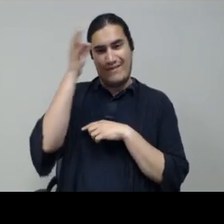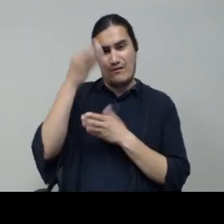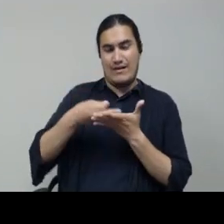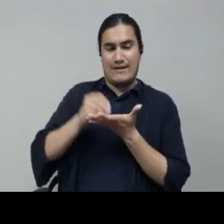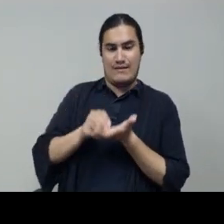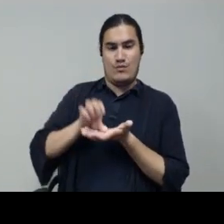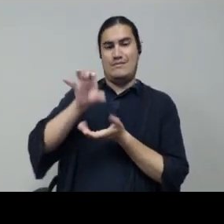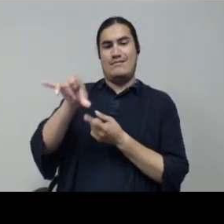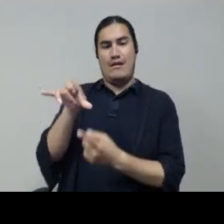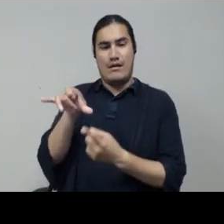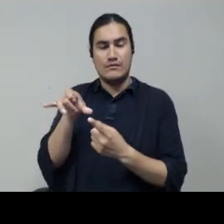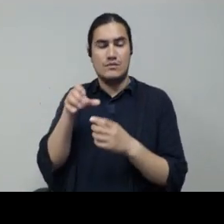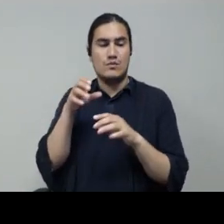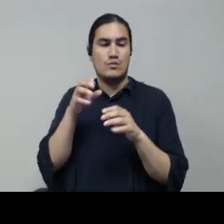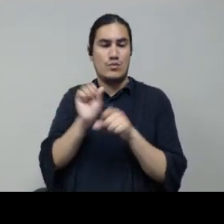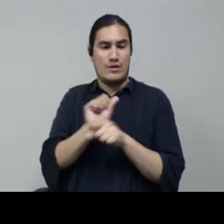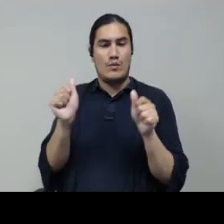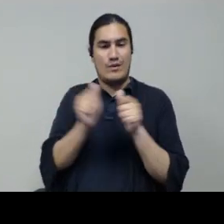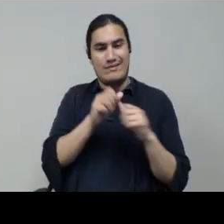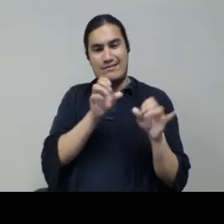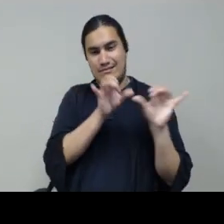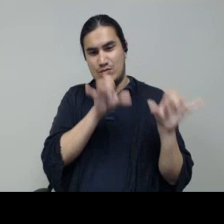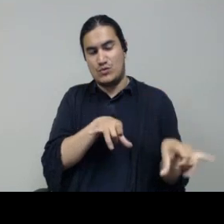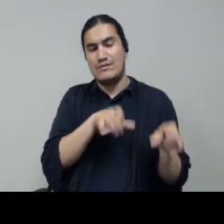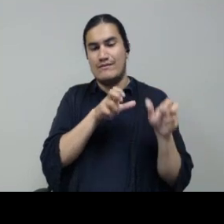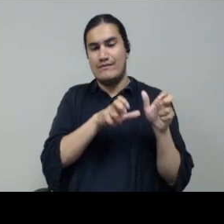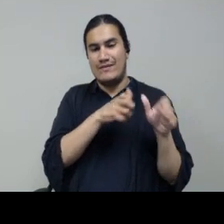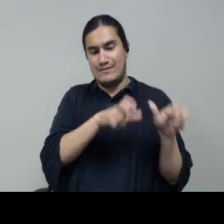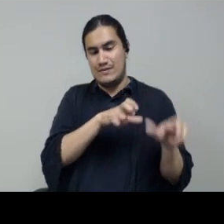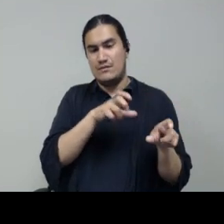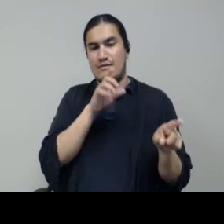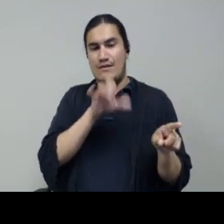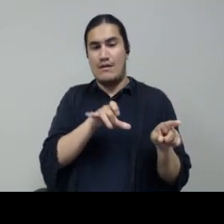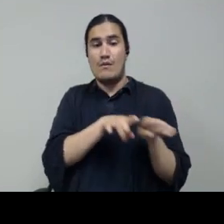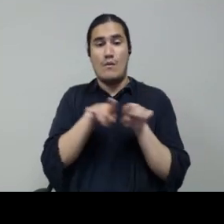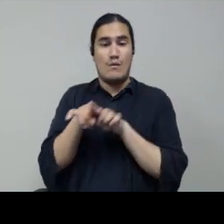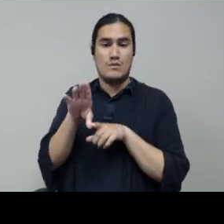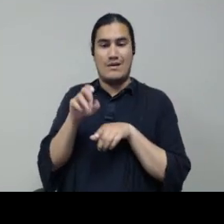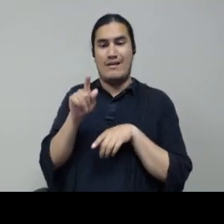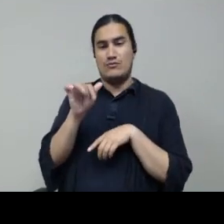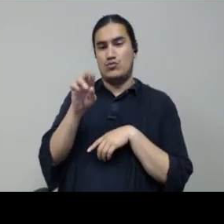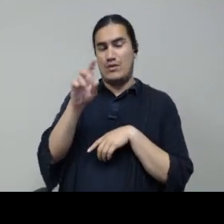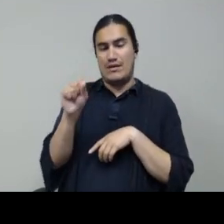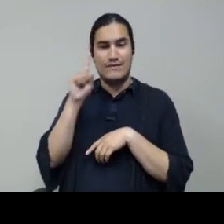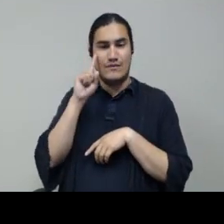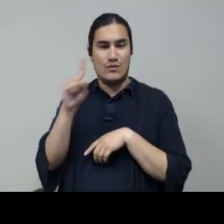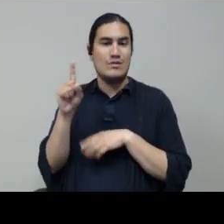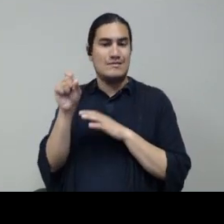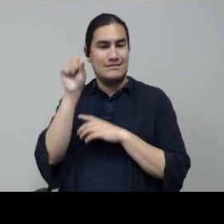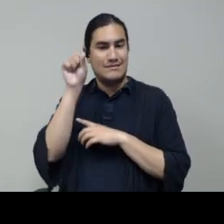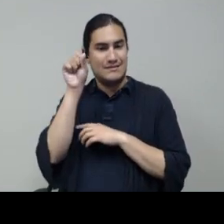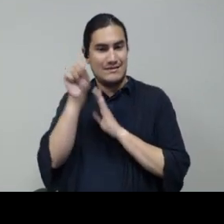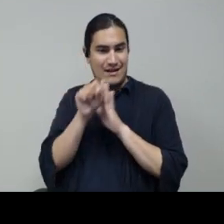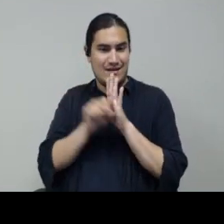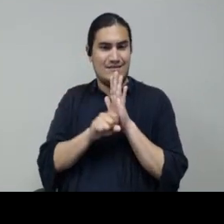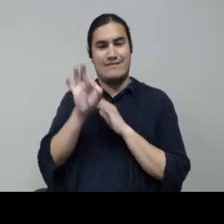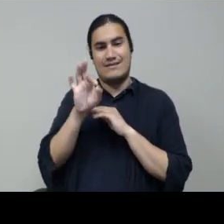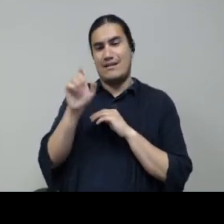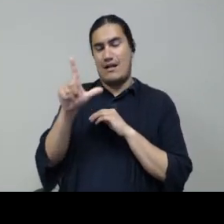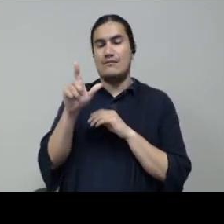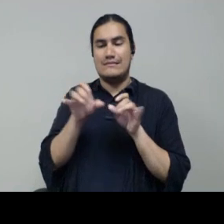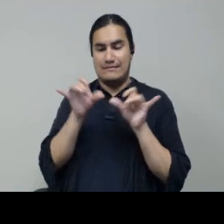of the Infrastructure Investment and Jobs Act, as well as Caltrans is beginning efforts, the state's fiscal system. We're